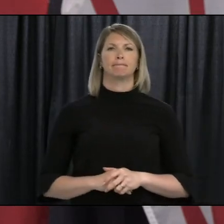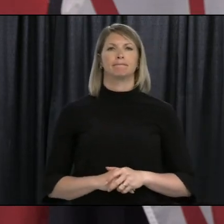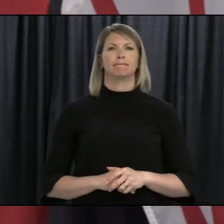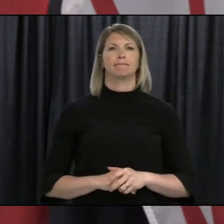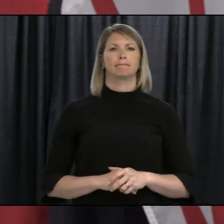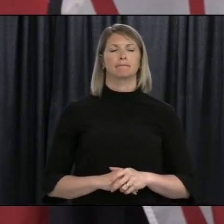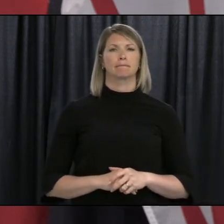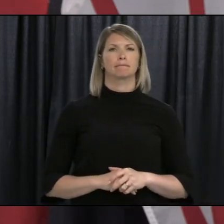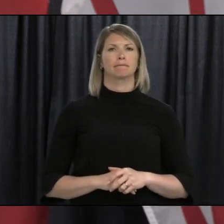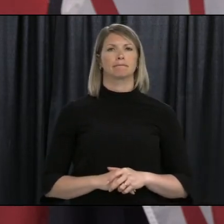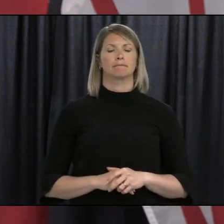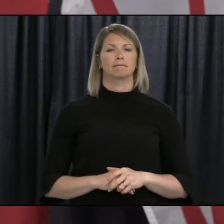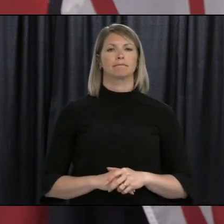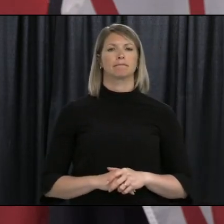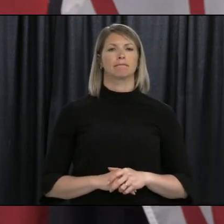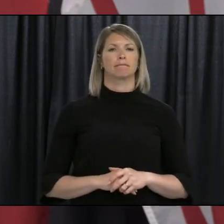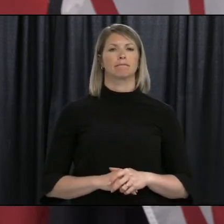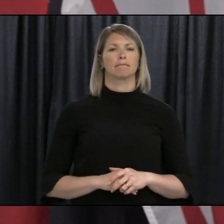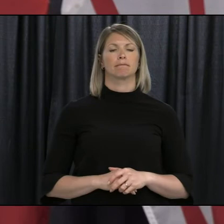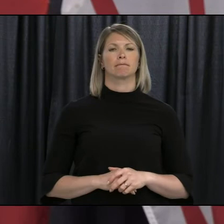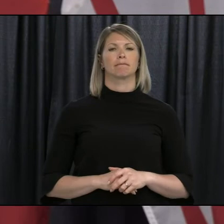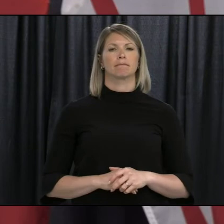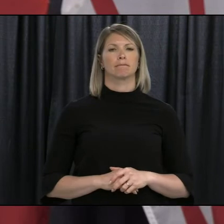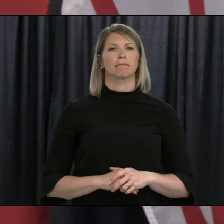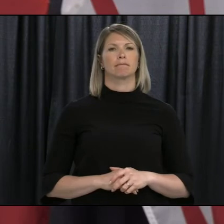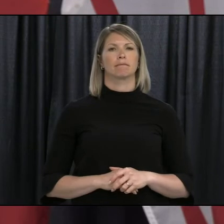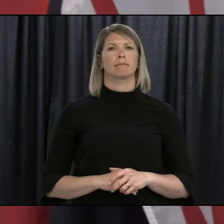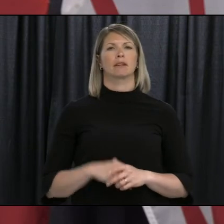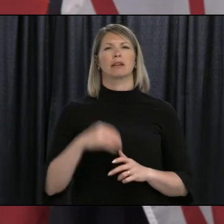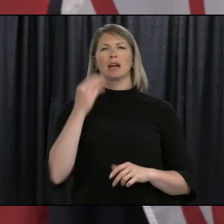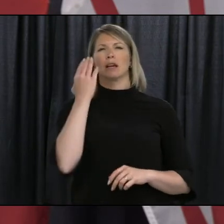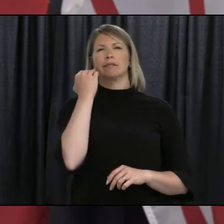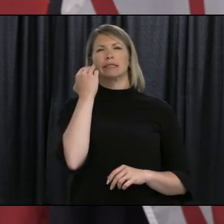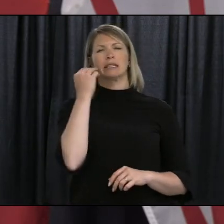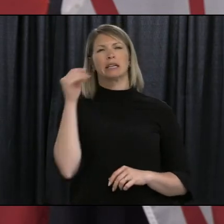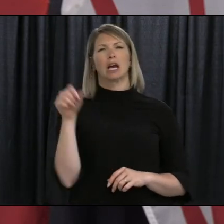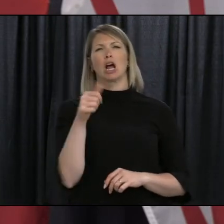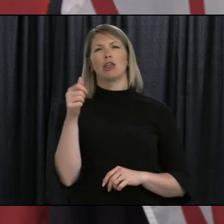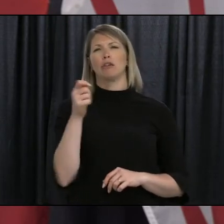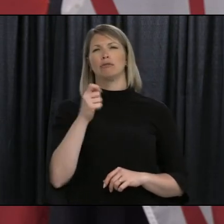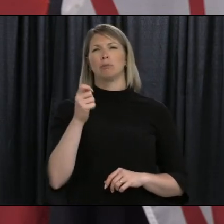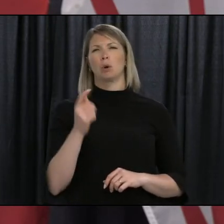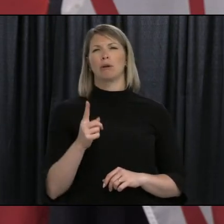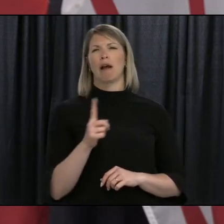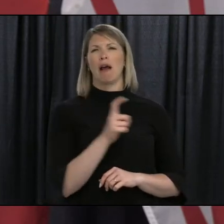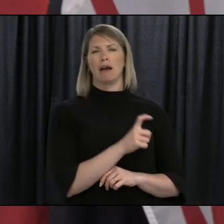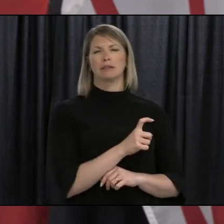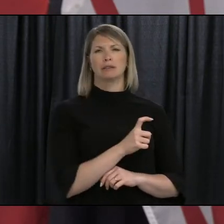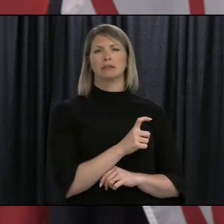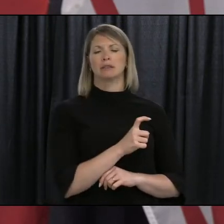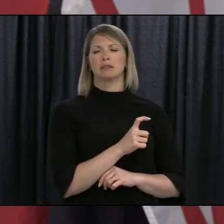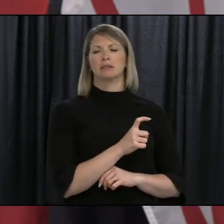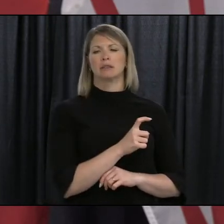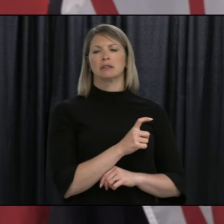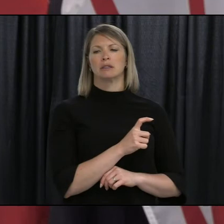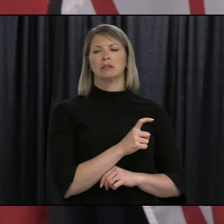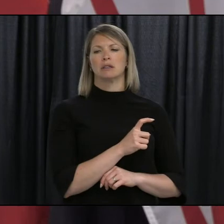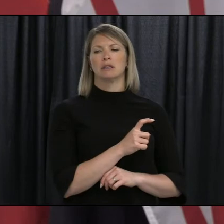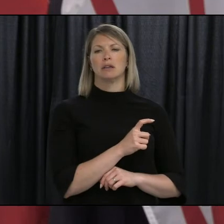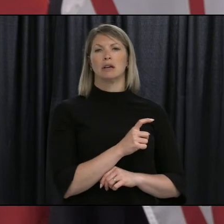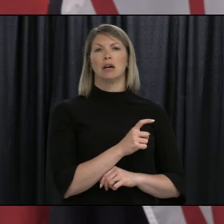Just to, I guess, follow up on something Mike mentioned earlier, the province so far, I believe you said, has